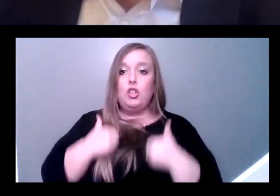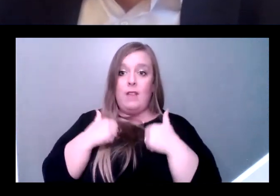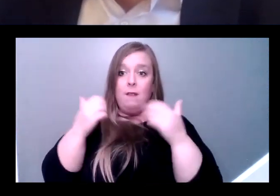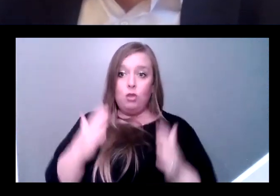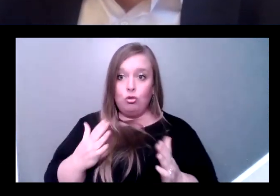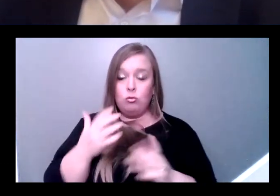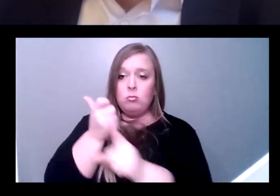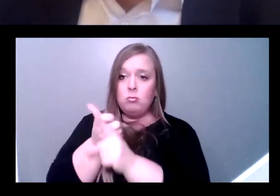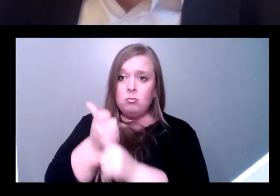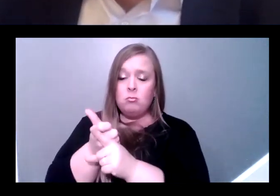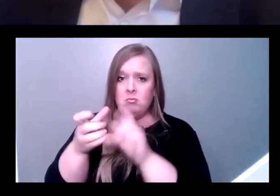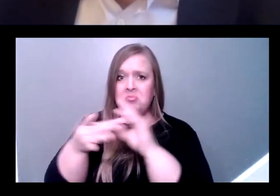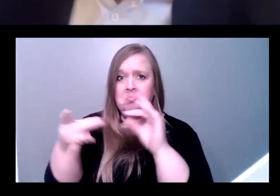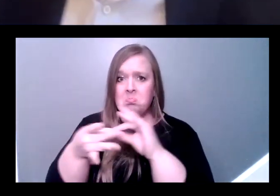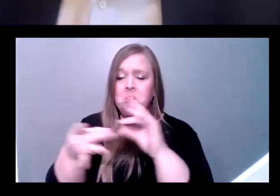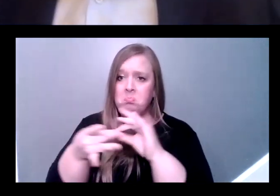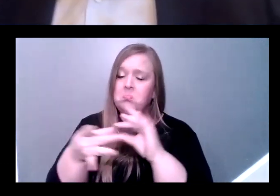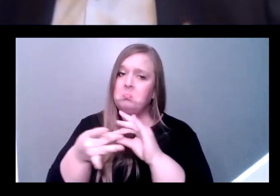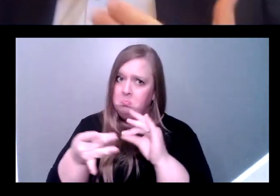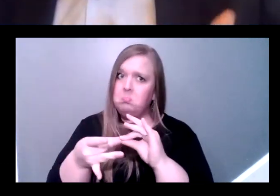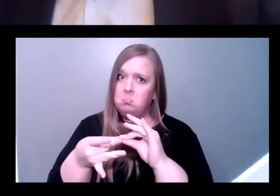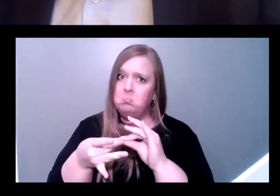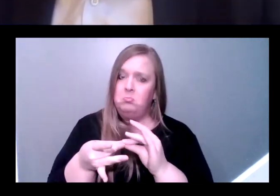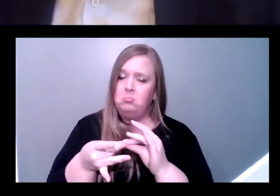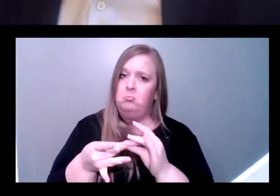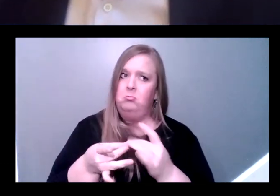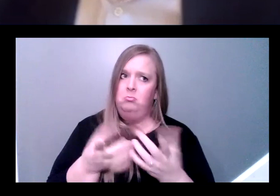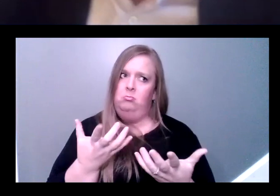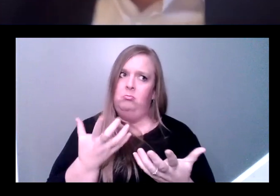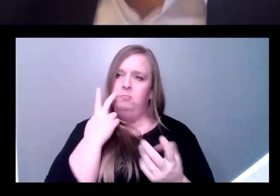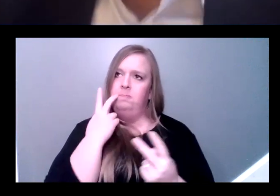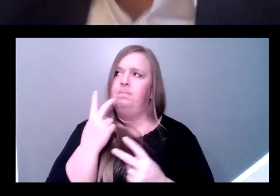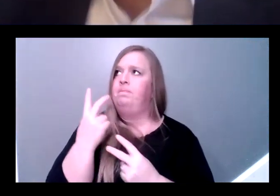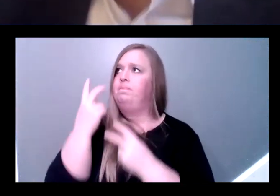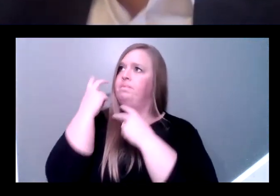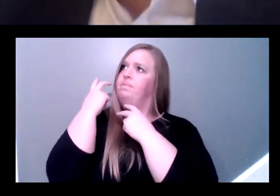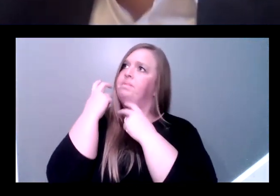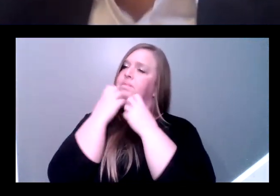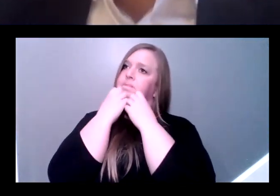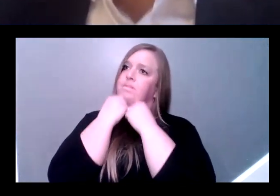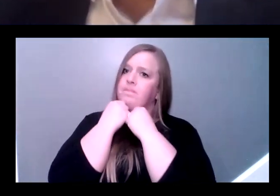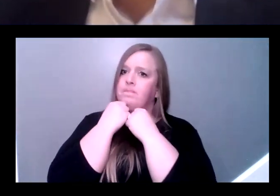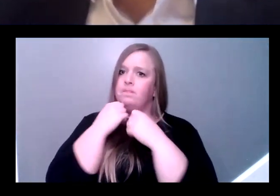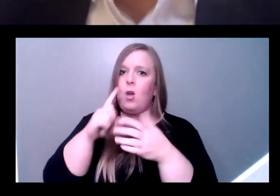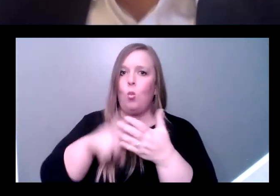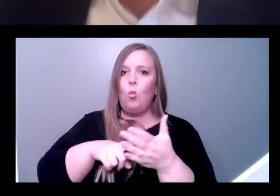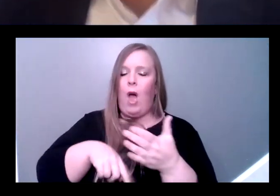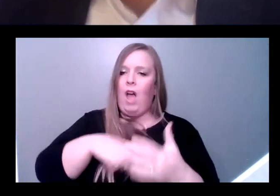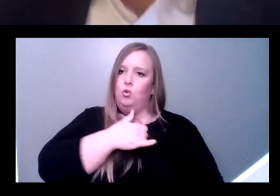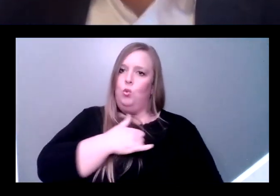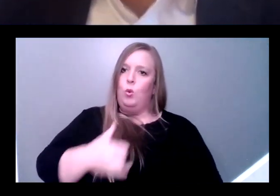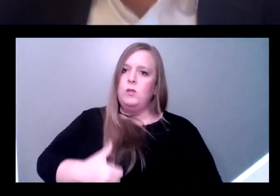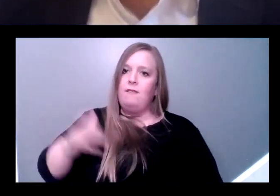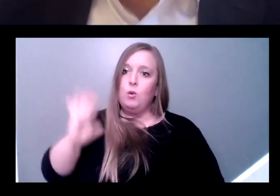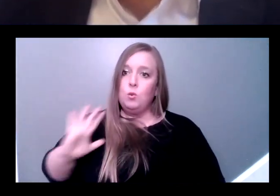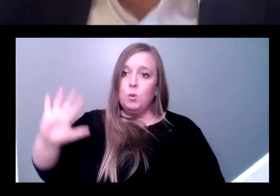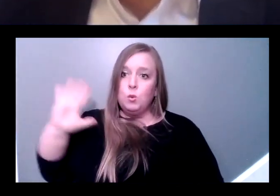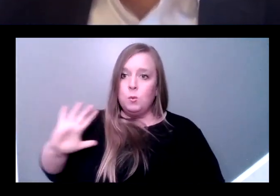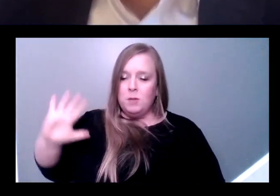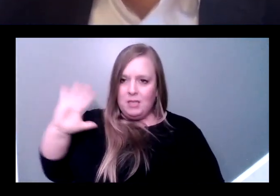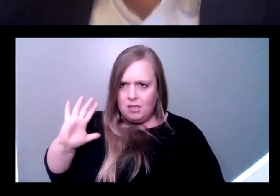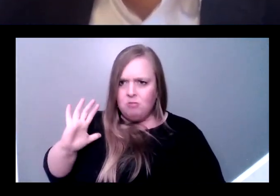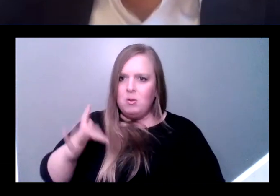of a greater Serbia. These seed the ultranationalist movement in the late 1980s and